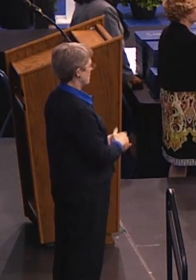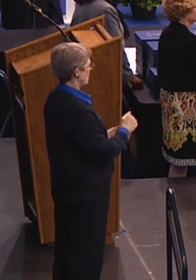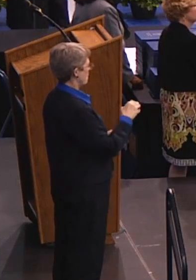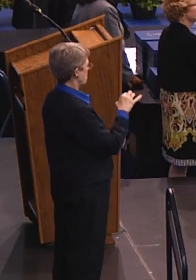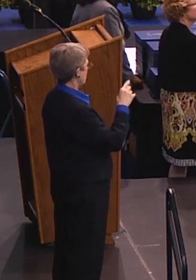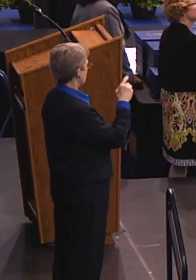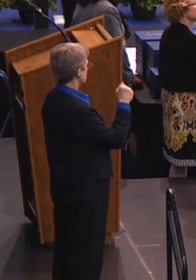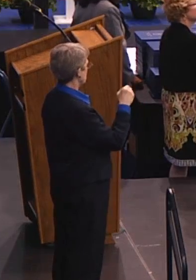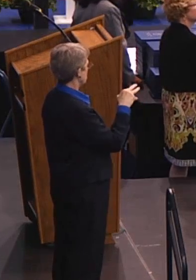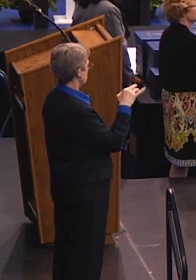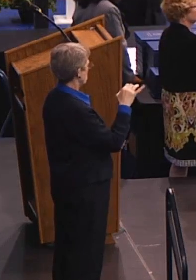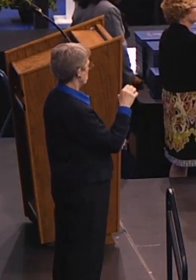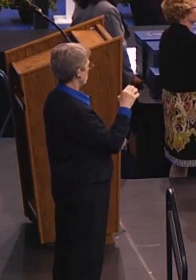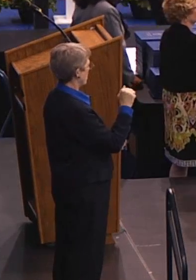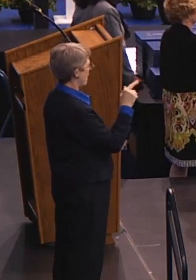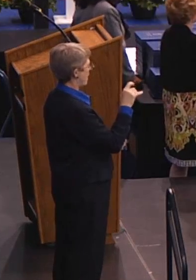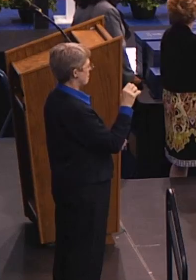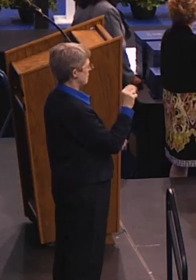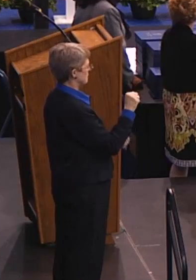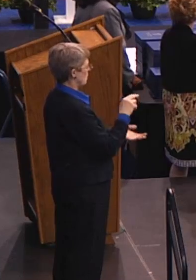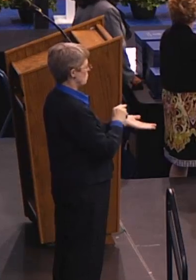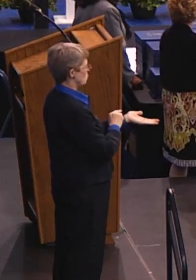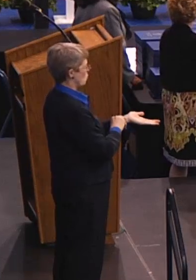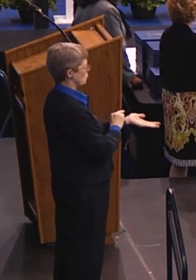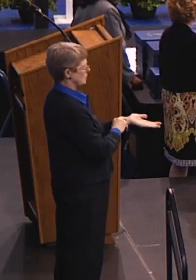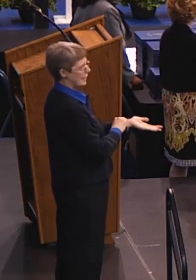Amanda Marie Allen, nursing.